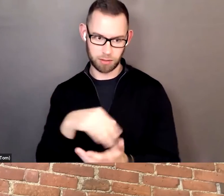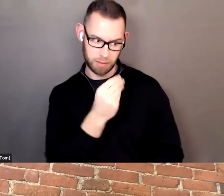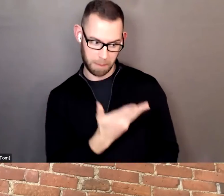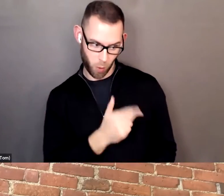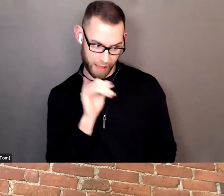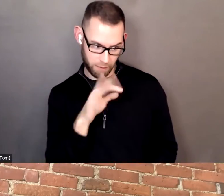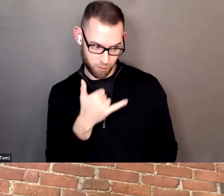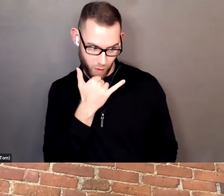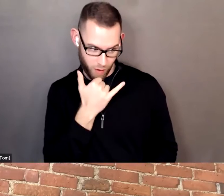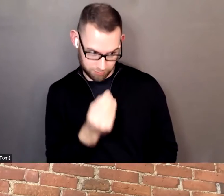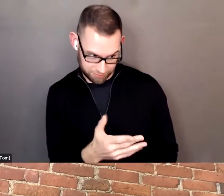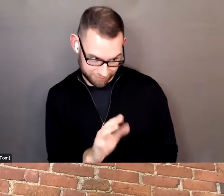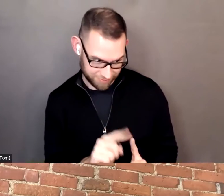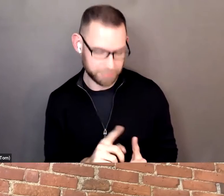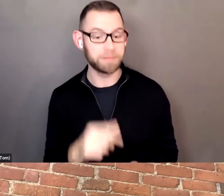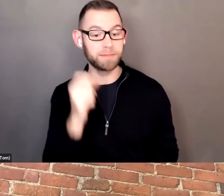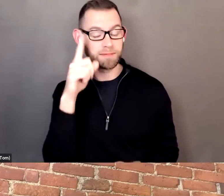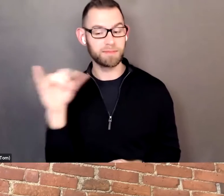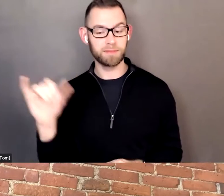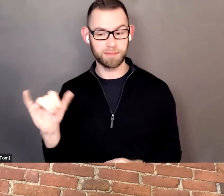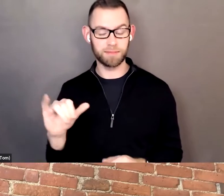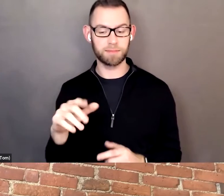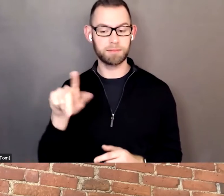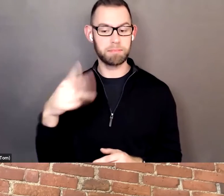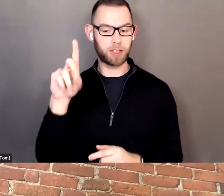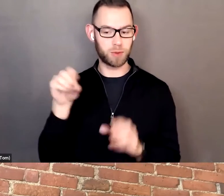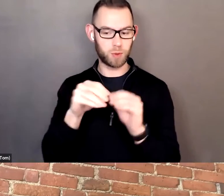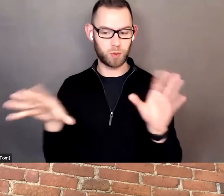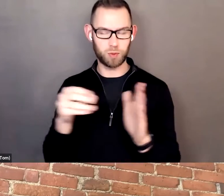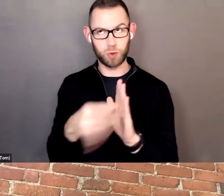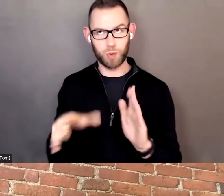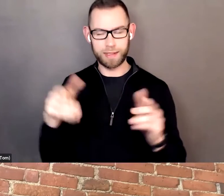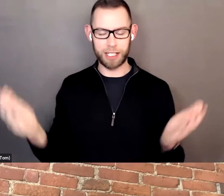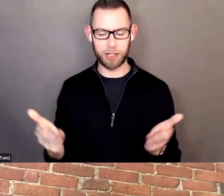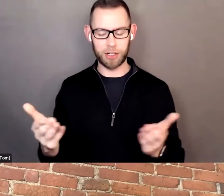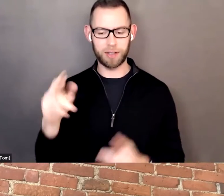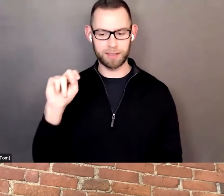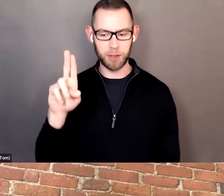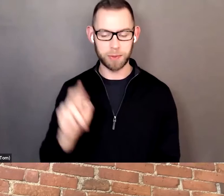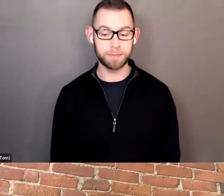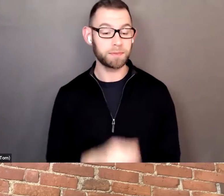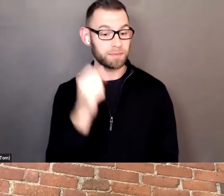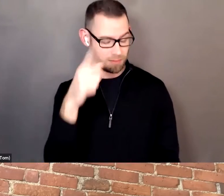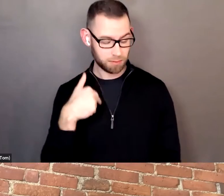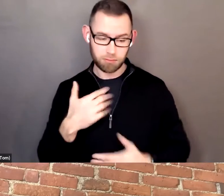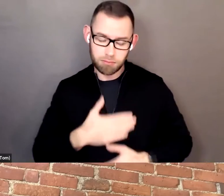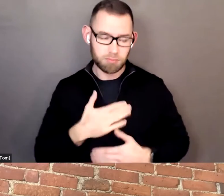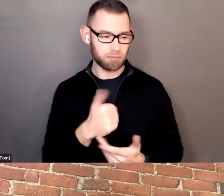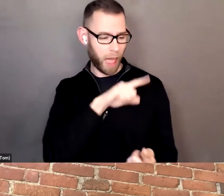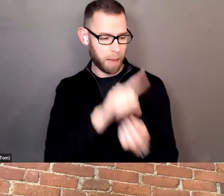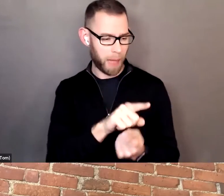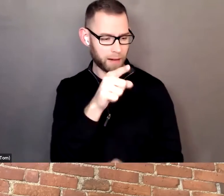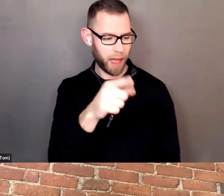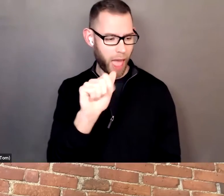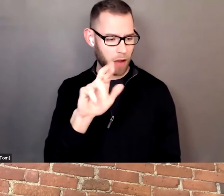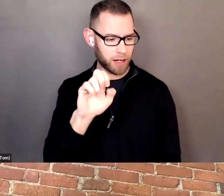I had the pleasure of meeting Ariel like a year ago when Allied Project was in its beginning stages. And today, Ariel